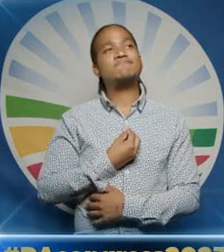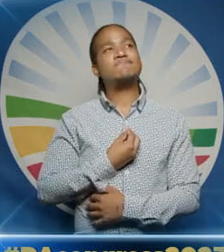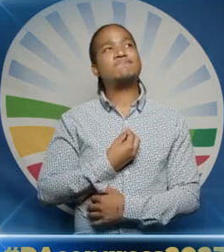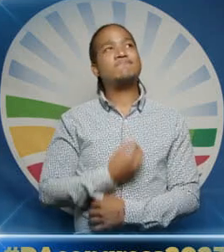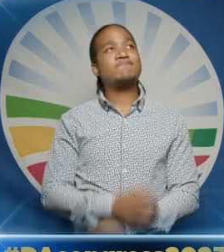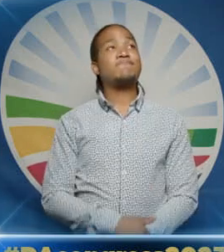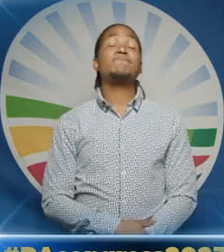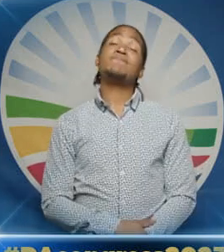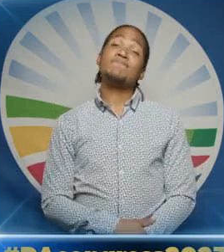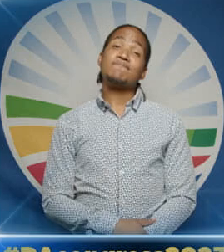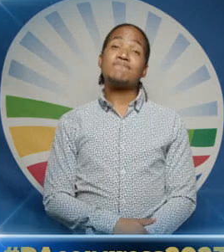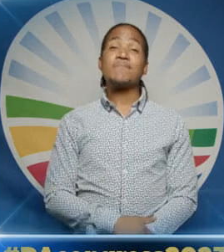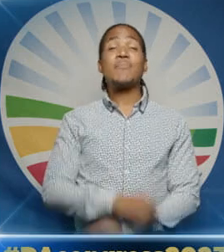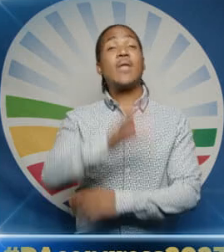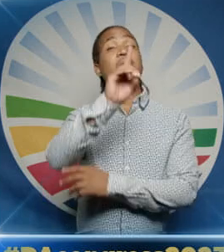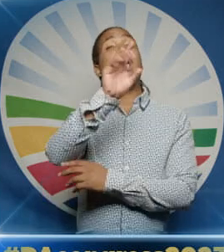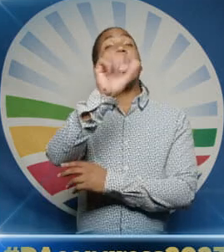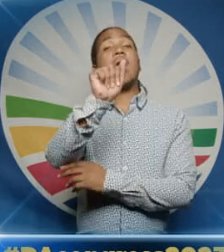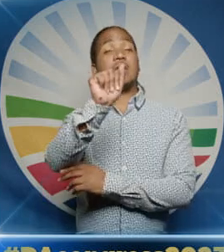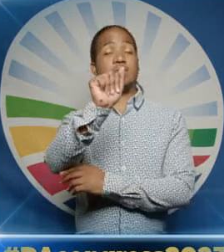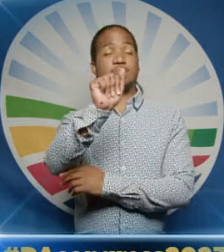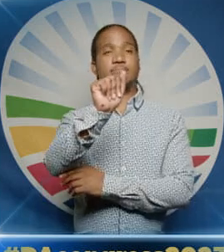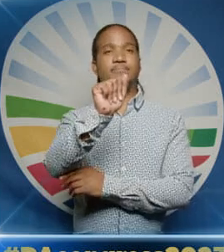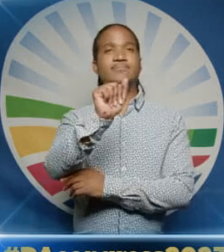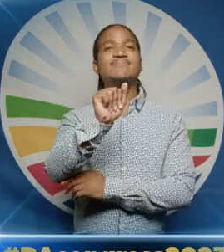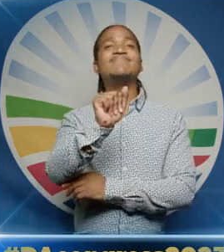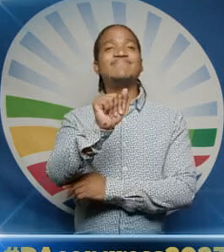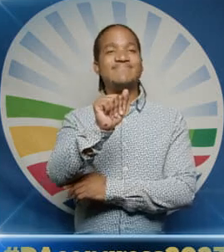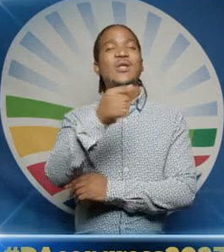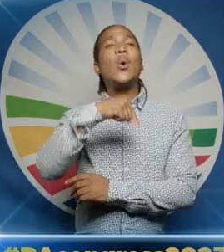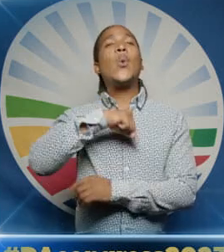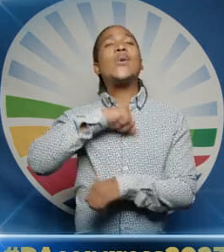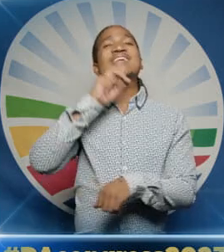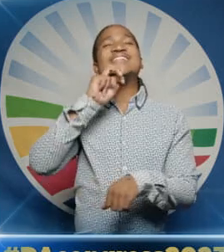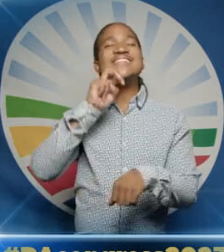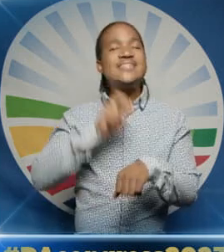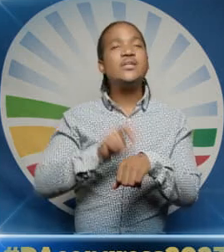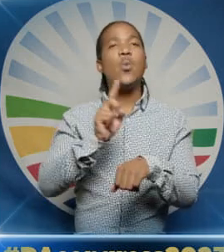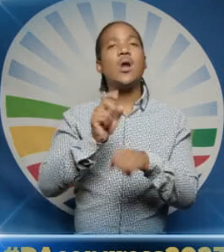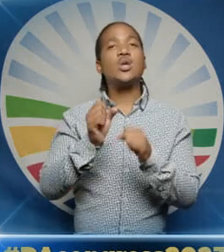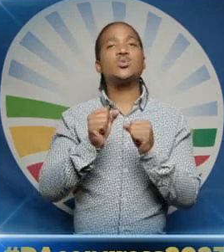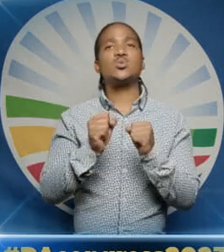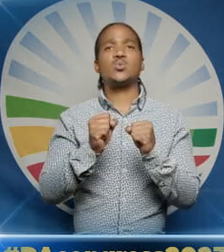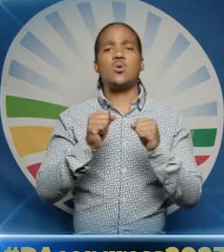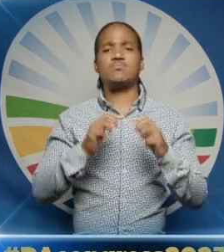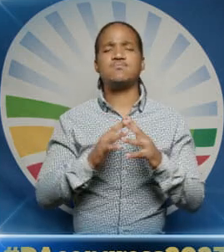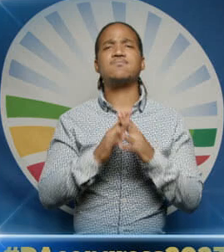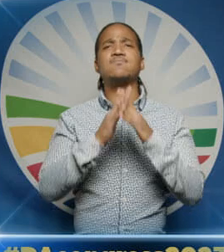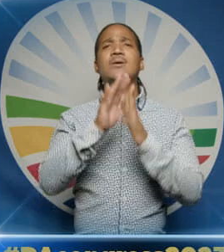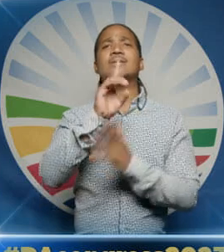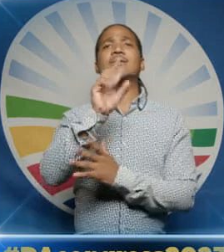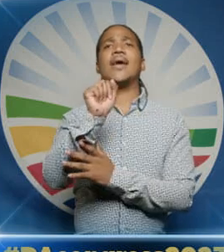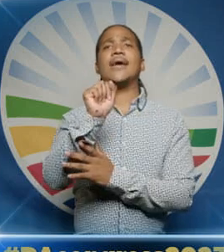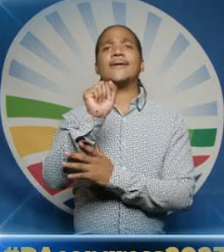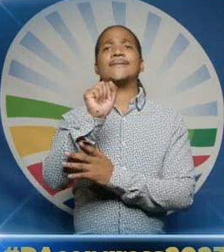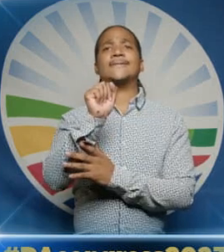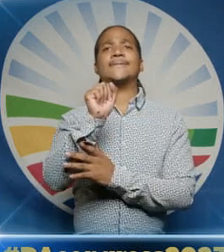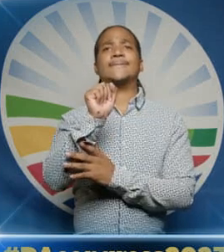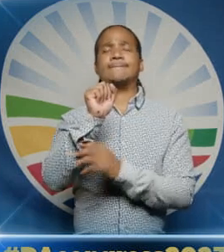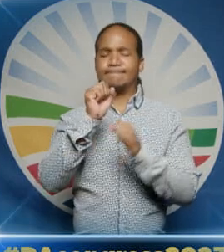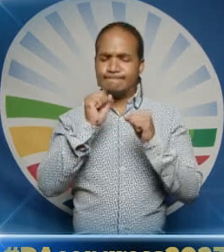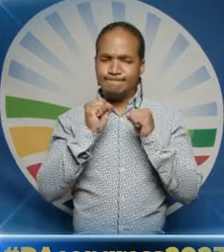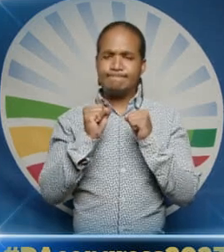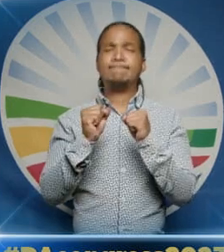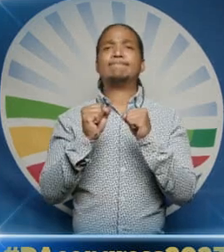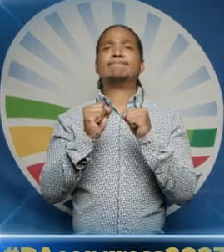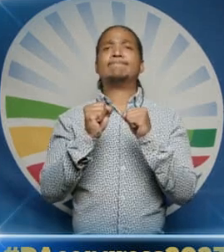But Democrats, this is why we need a strong DA. This is why we need a united DA. This is